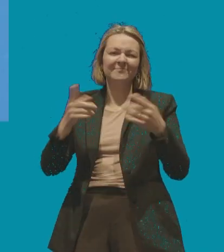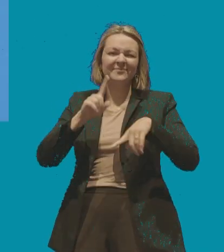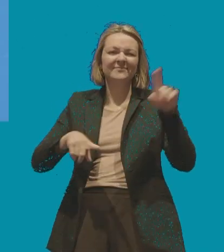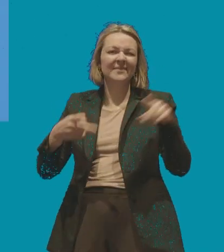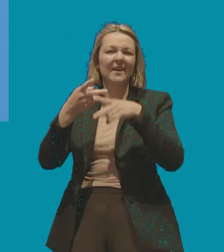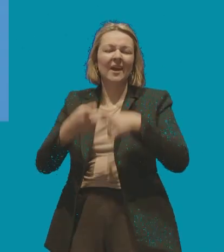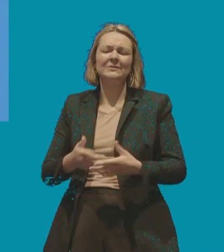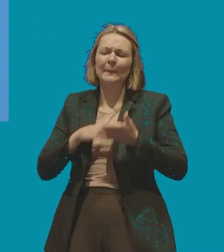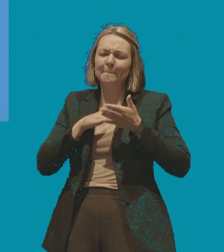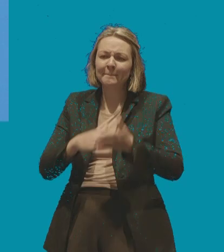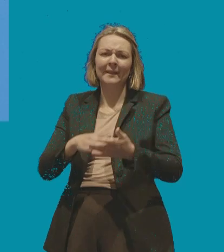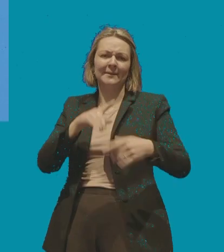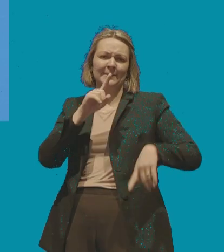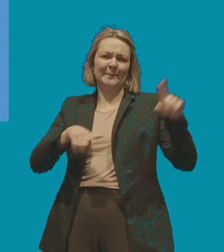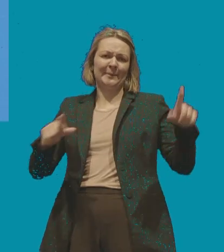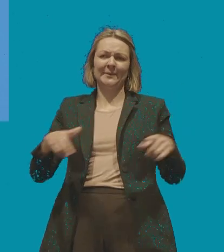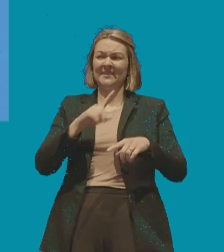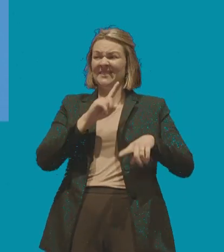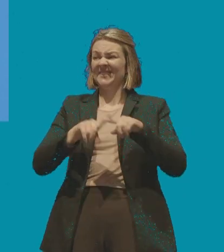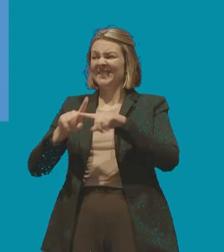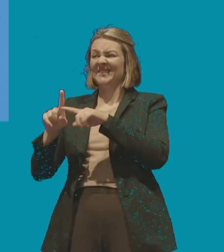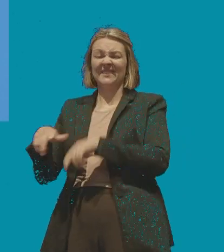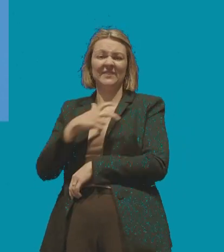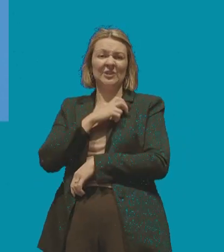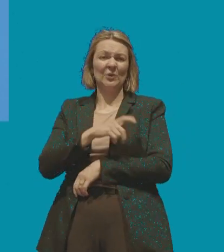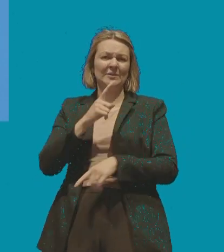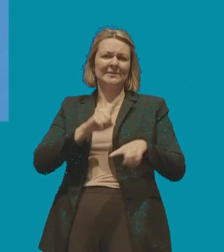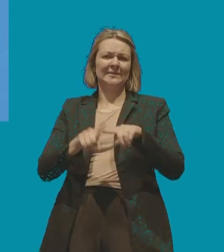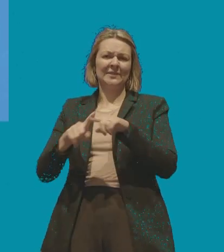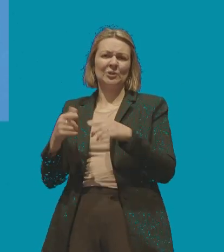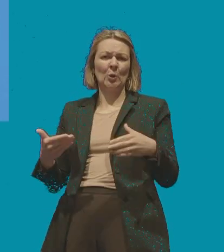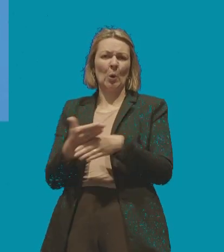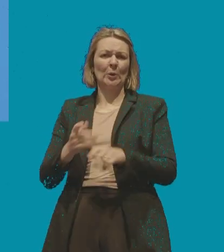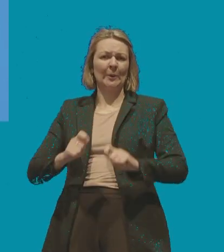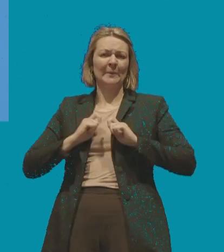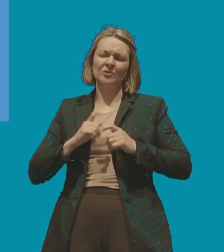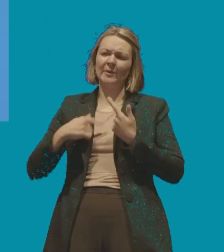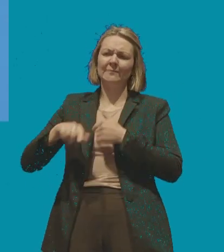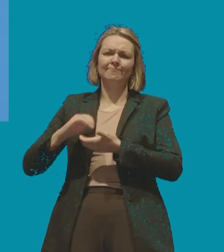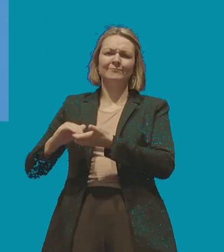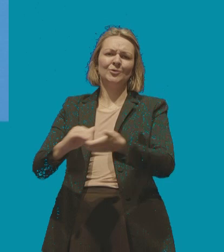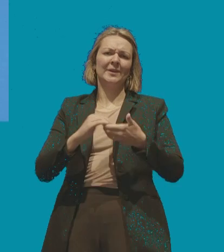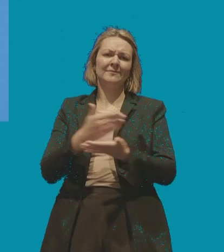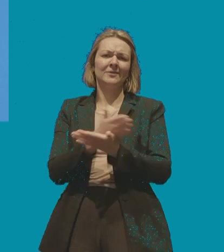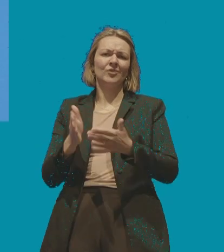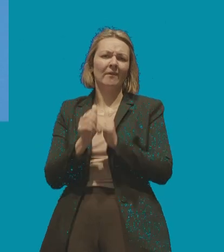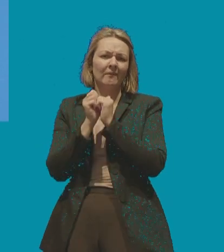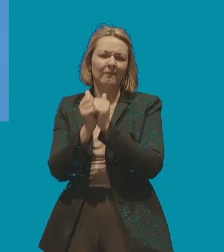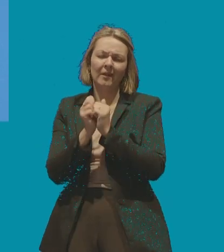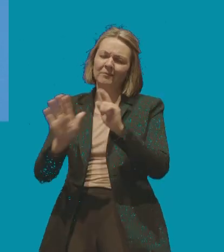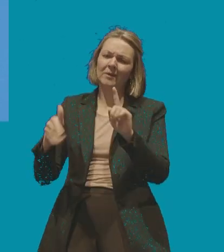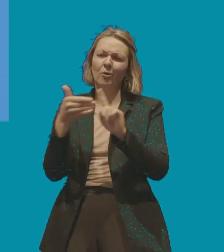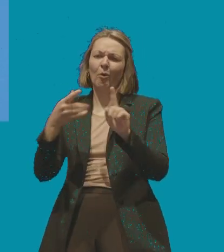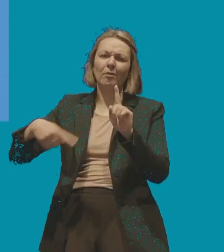workers in different unions, in different occupations and professions, all united by shared values and shared goals